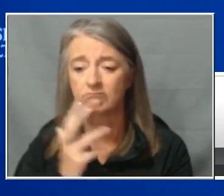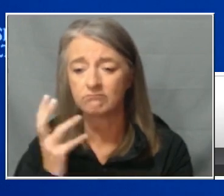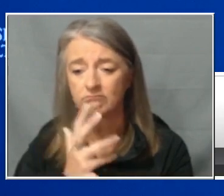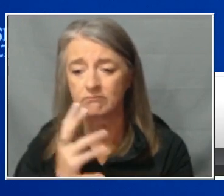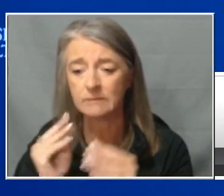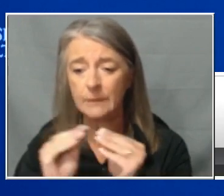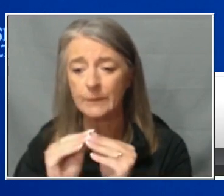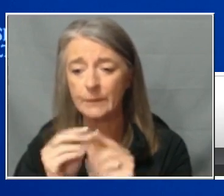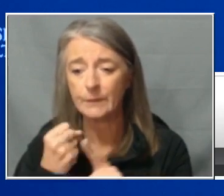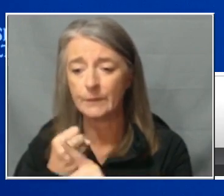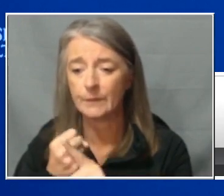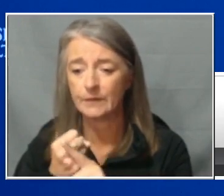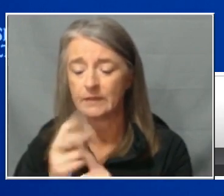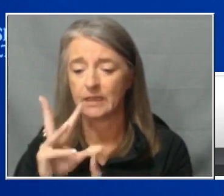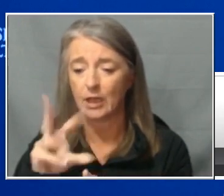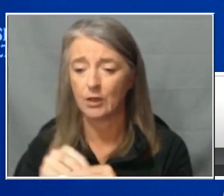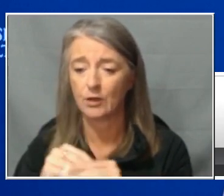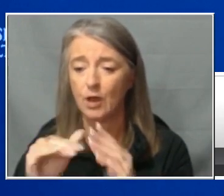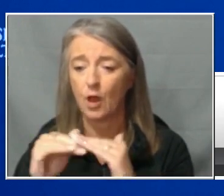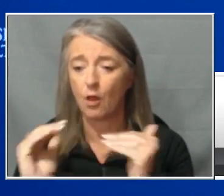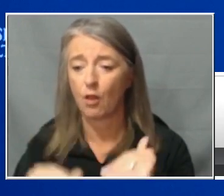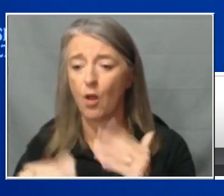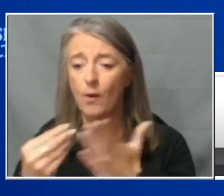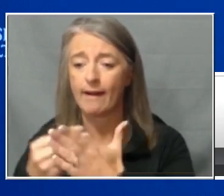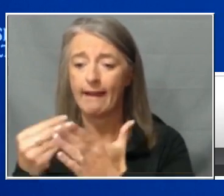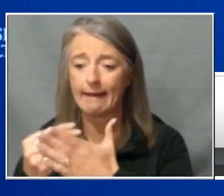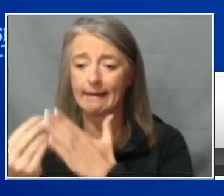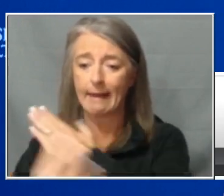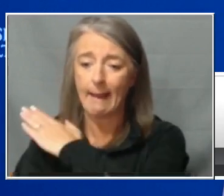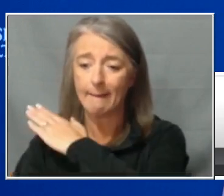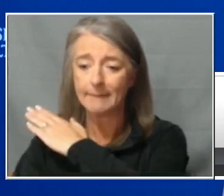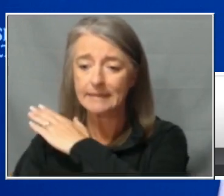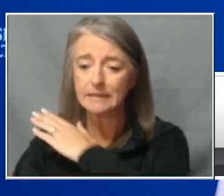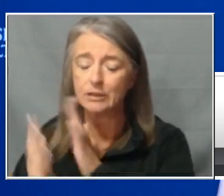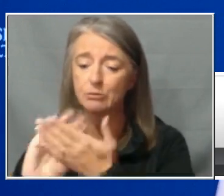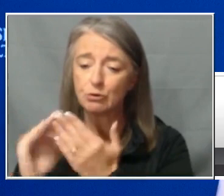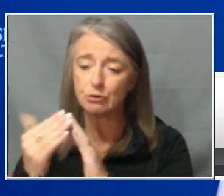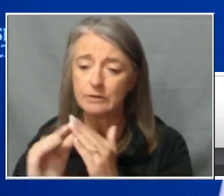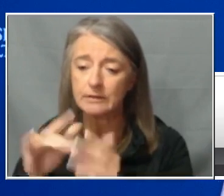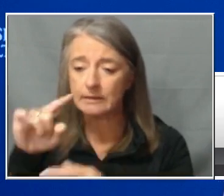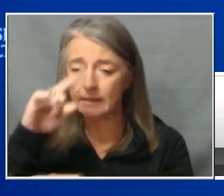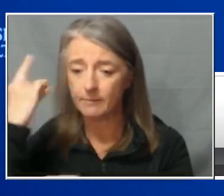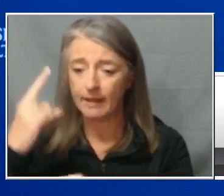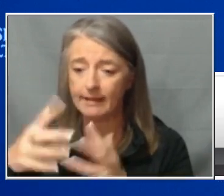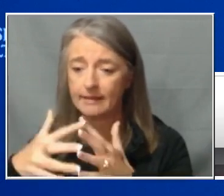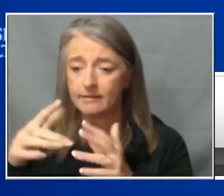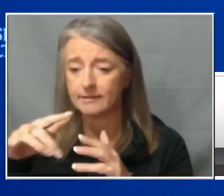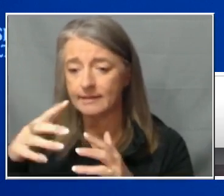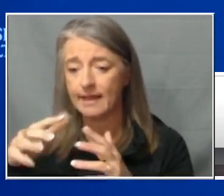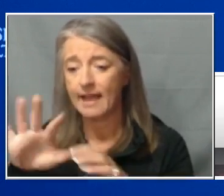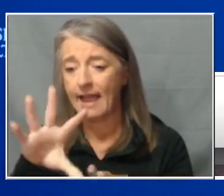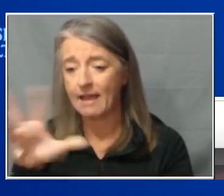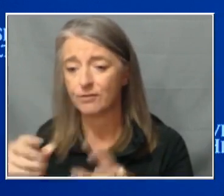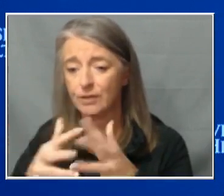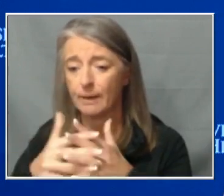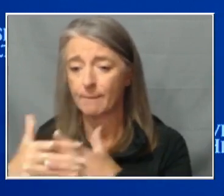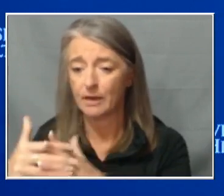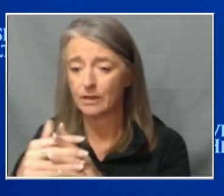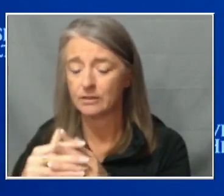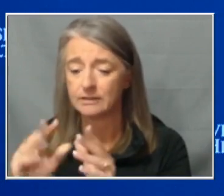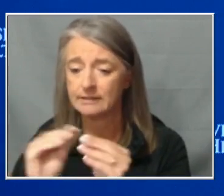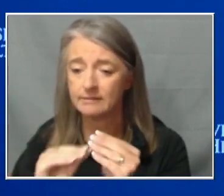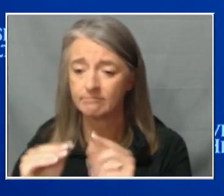that includes lower economic communities. We know the Black African American communities are hit disproportionately